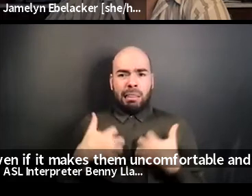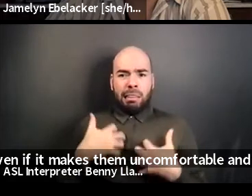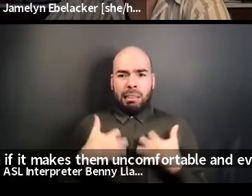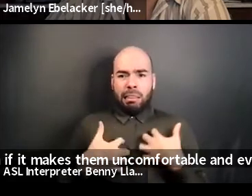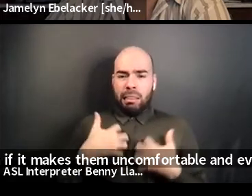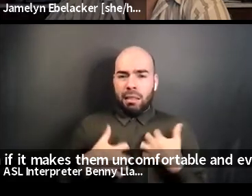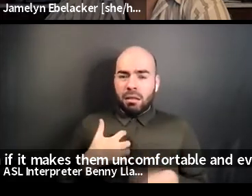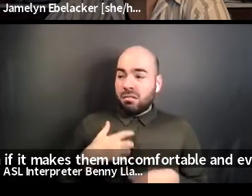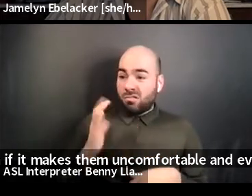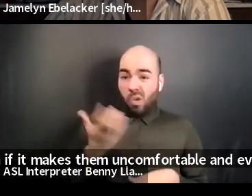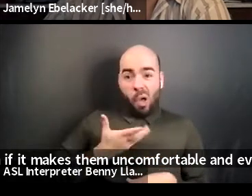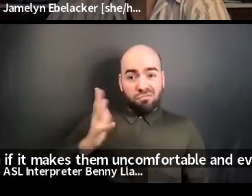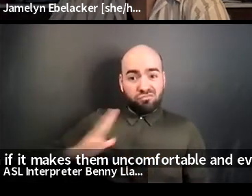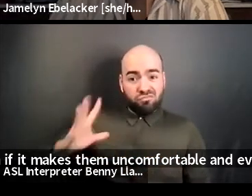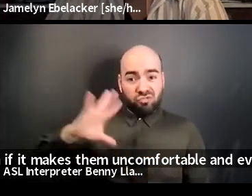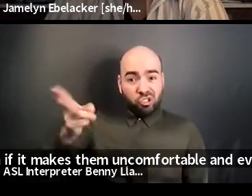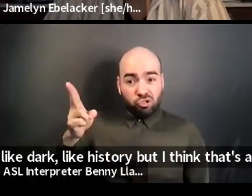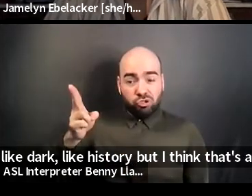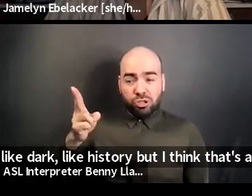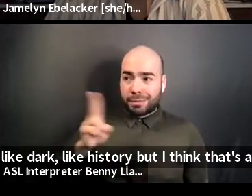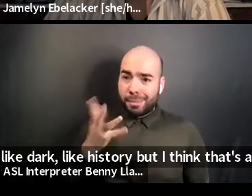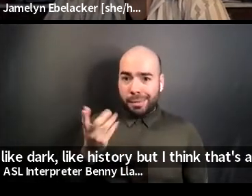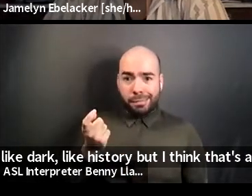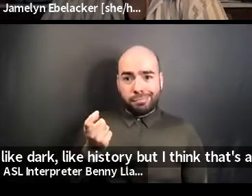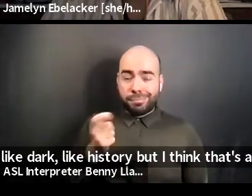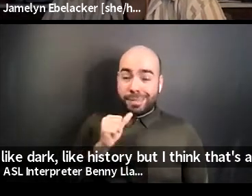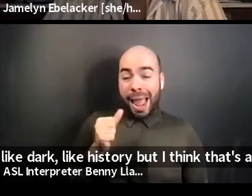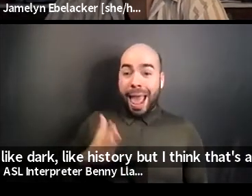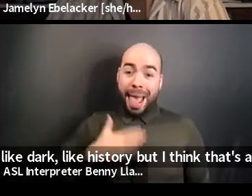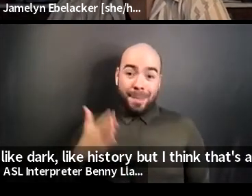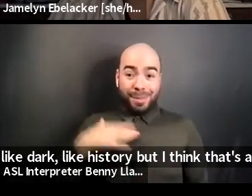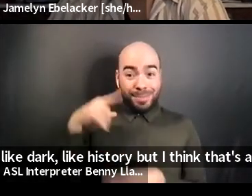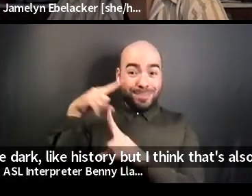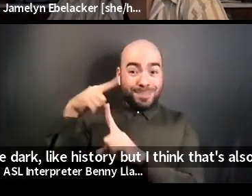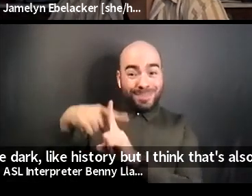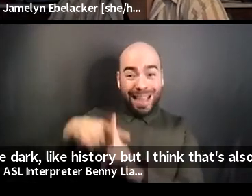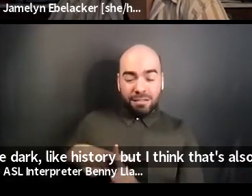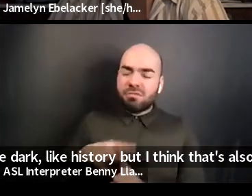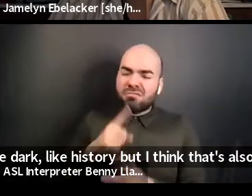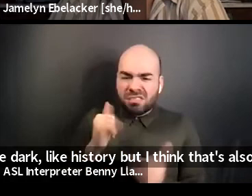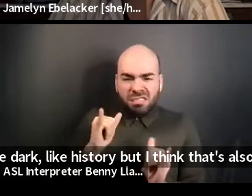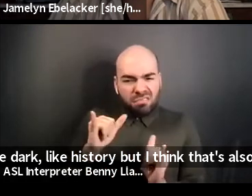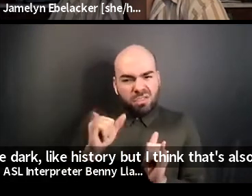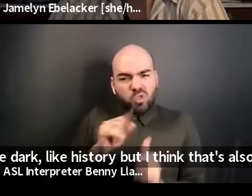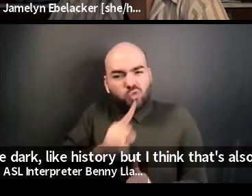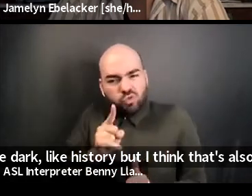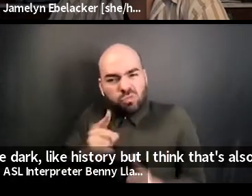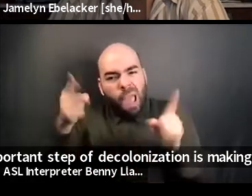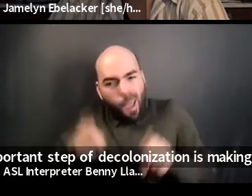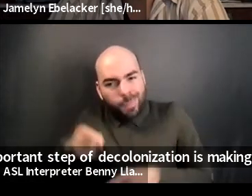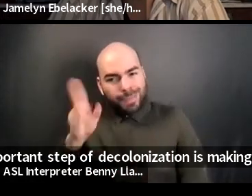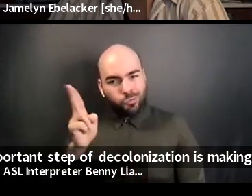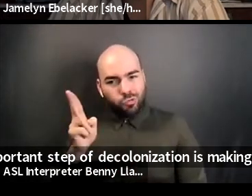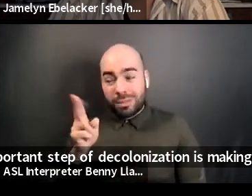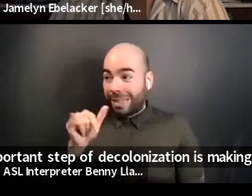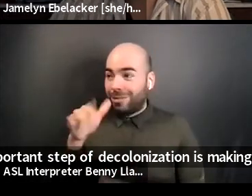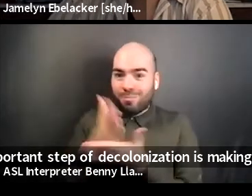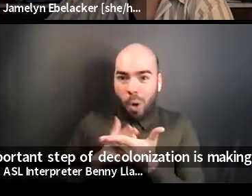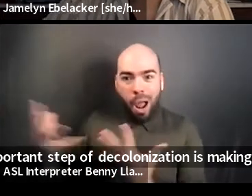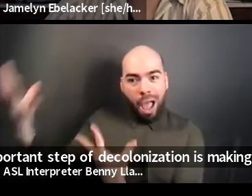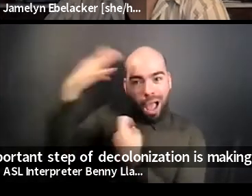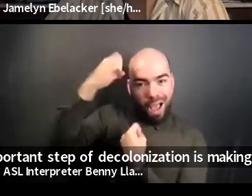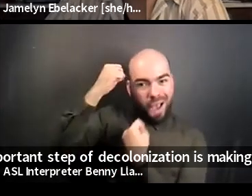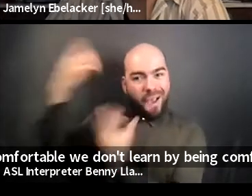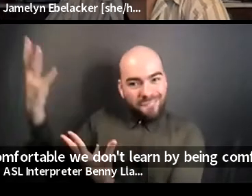like history. But I think that's also a very important step of decolonization is making yourself uncomfortable. We don't learn by